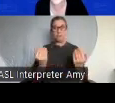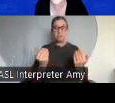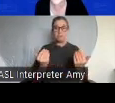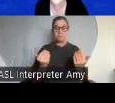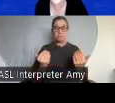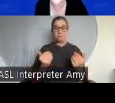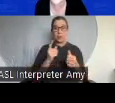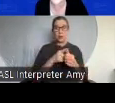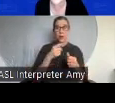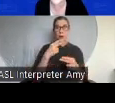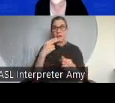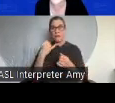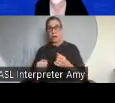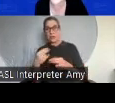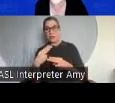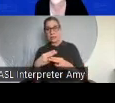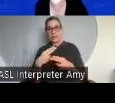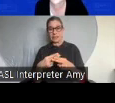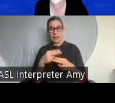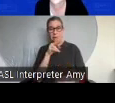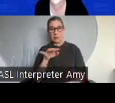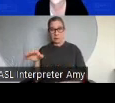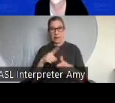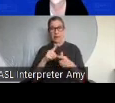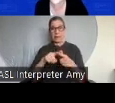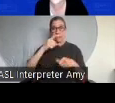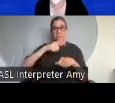and spell your first and last name for us before I begin to time you.